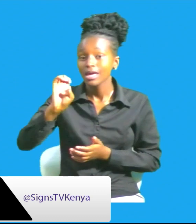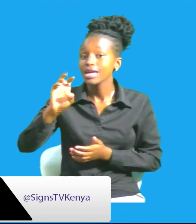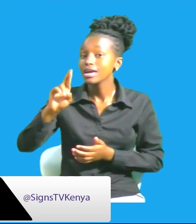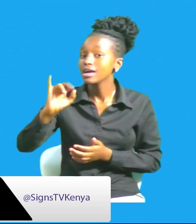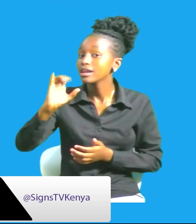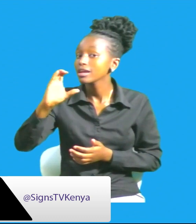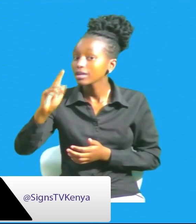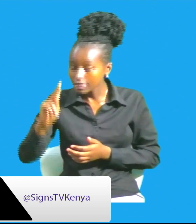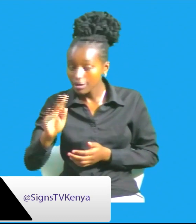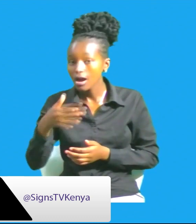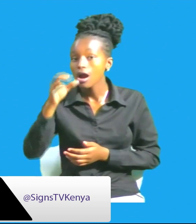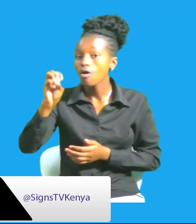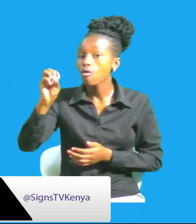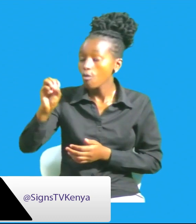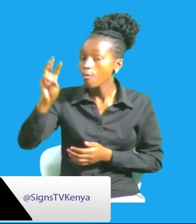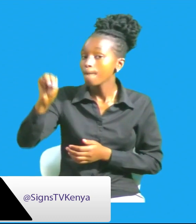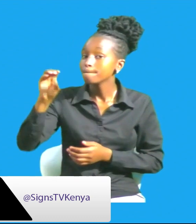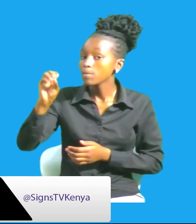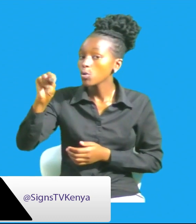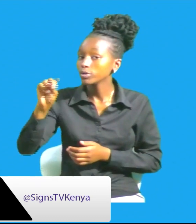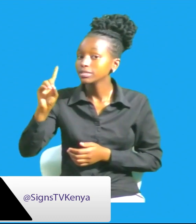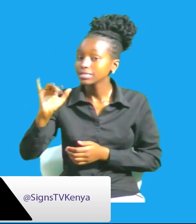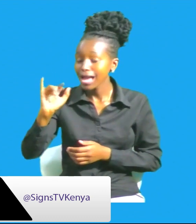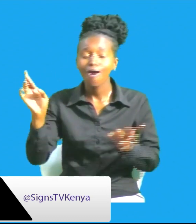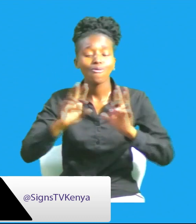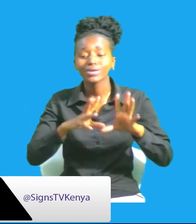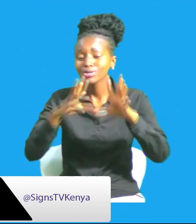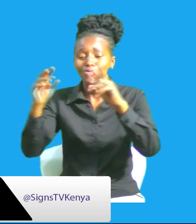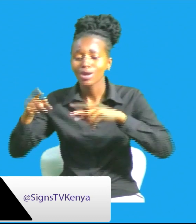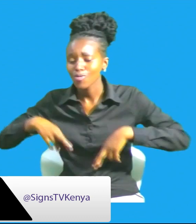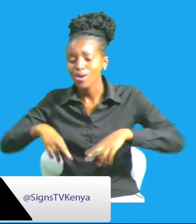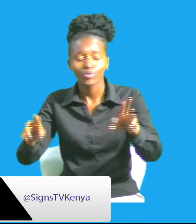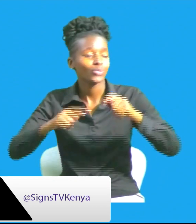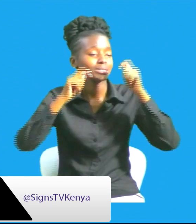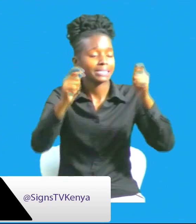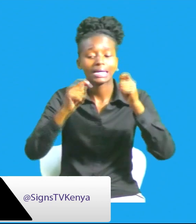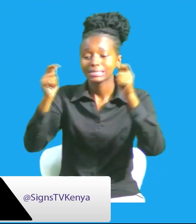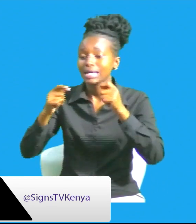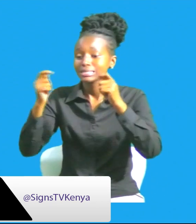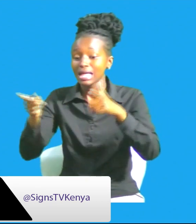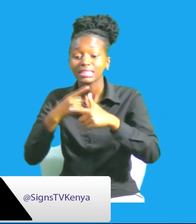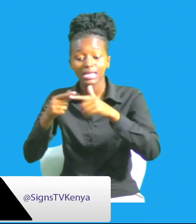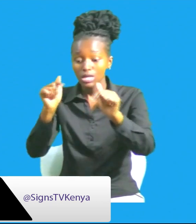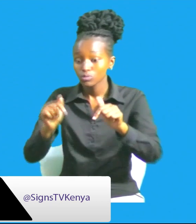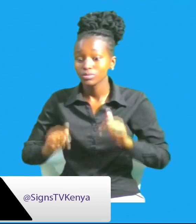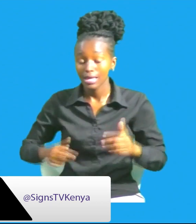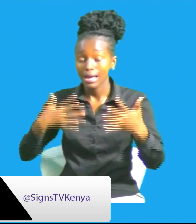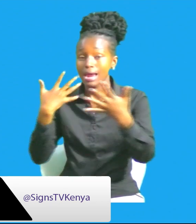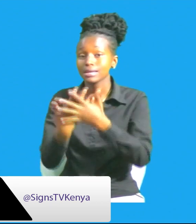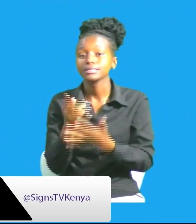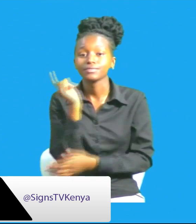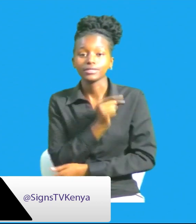that vocal person, atenda kwa street, ata demonstrate. So Eric Omondi got arrested today. He got arrested